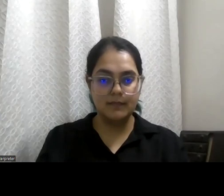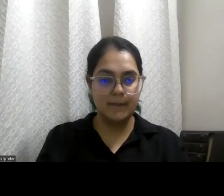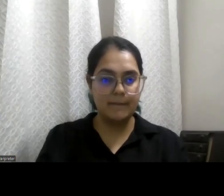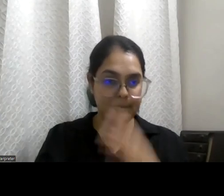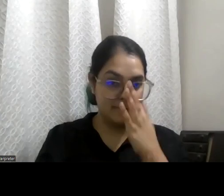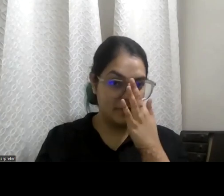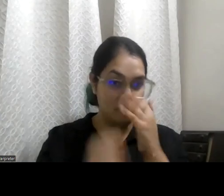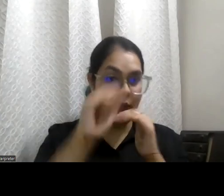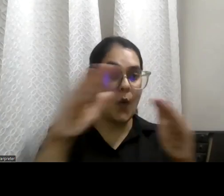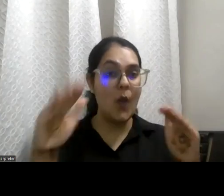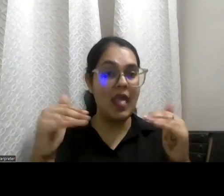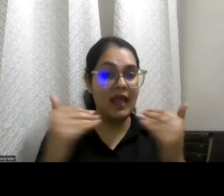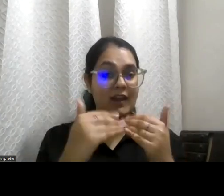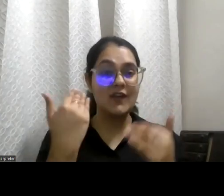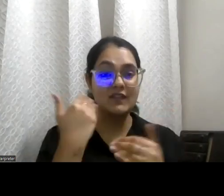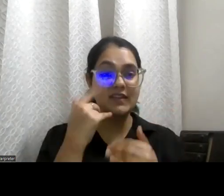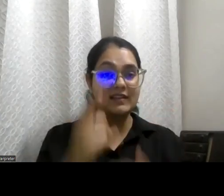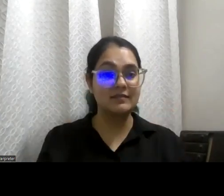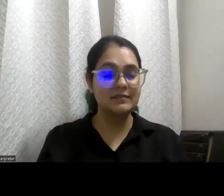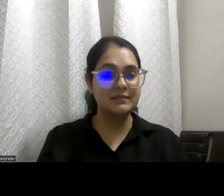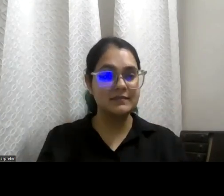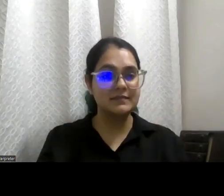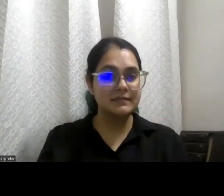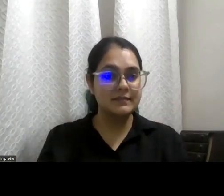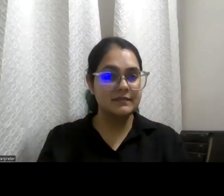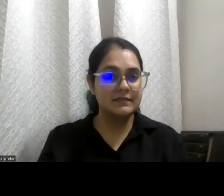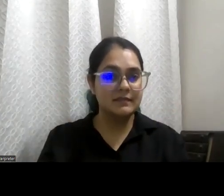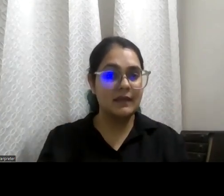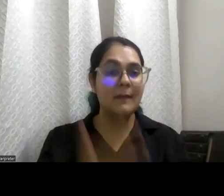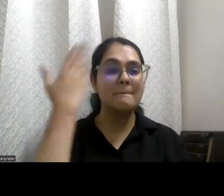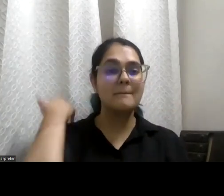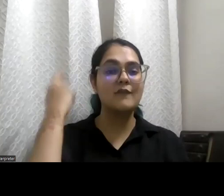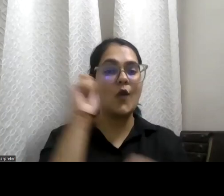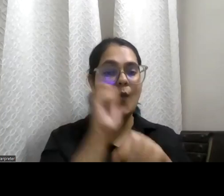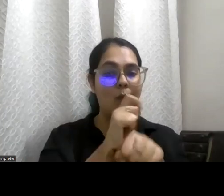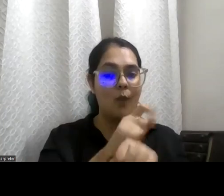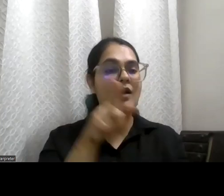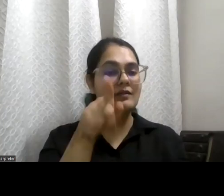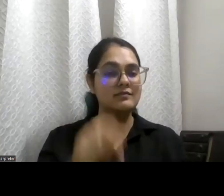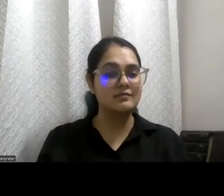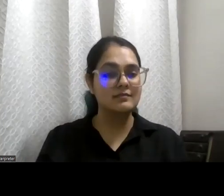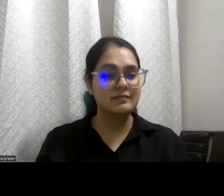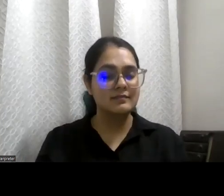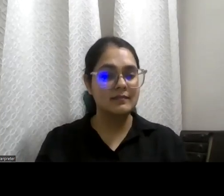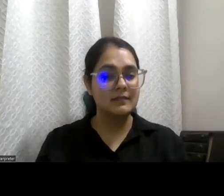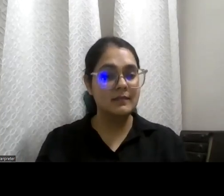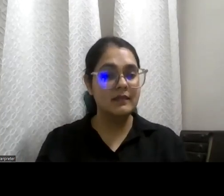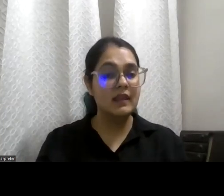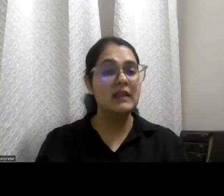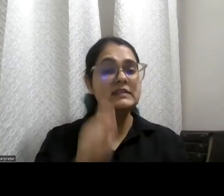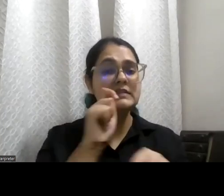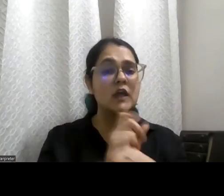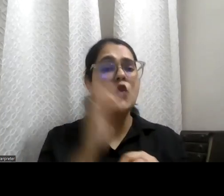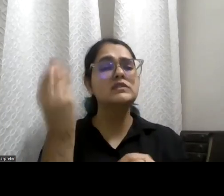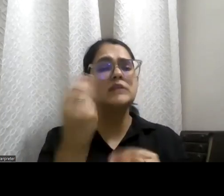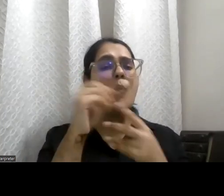you know, I was given that, you know, in my work in DST and DBT, I have started a few programs. So